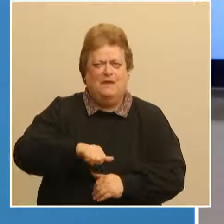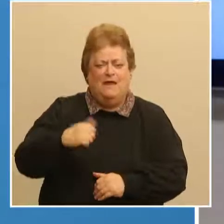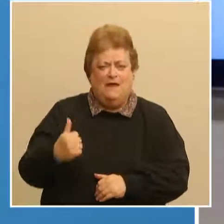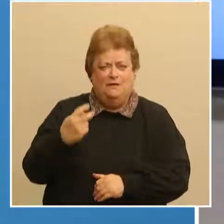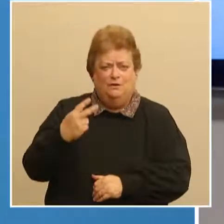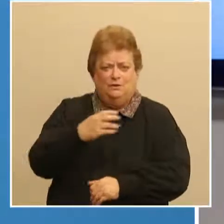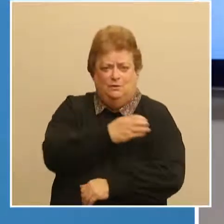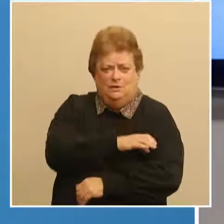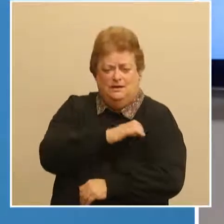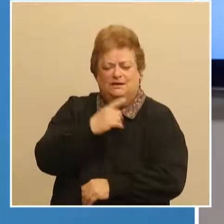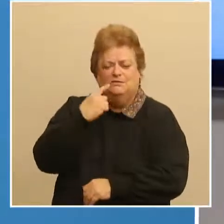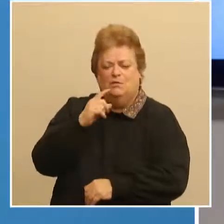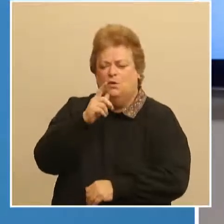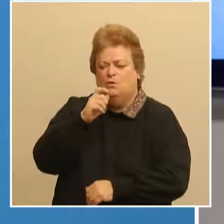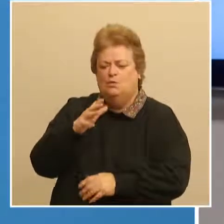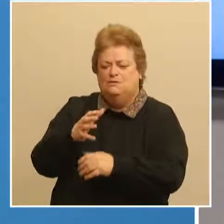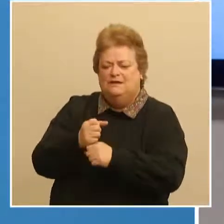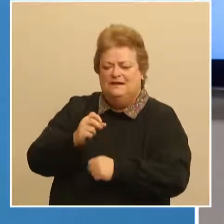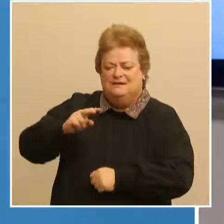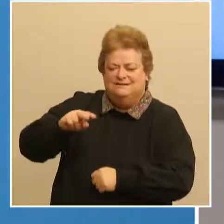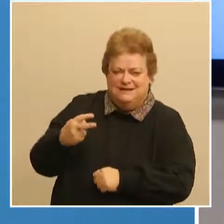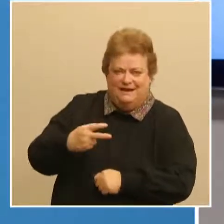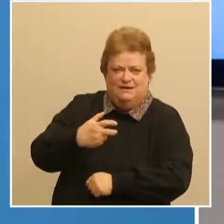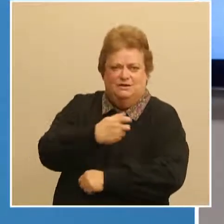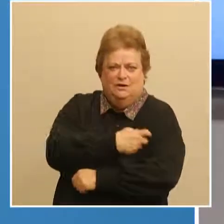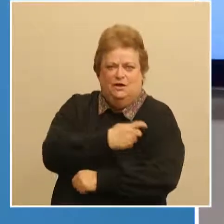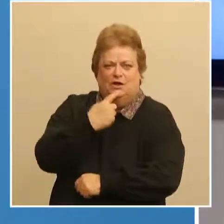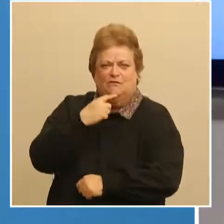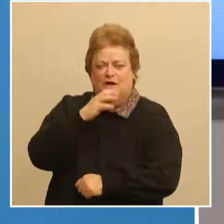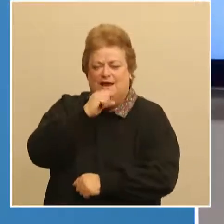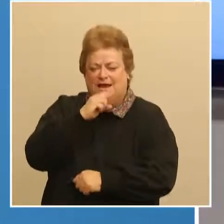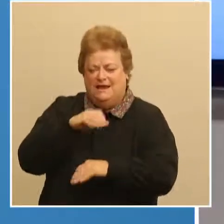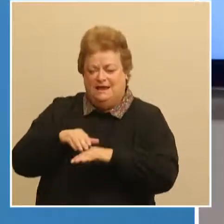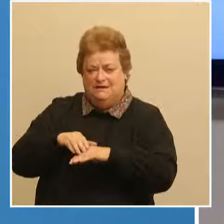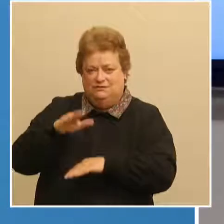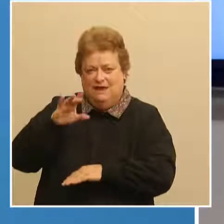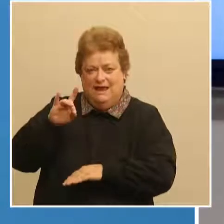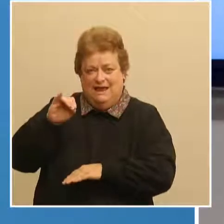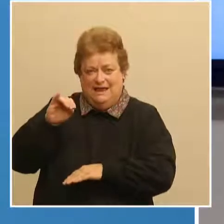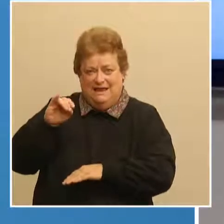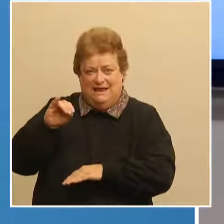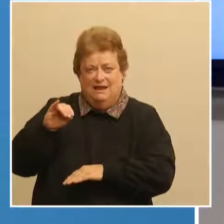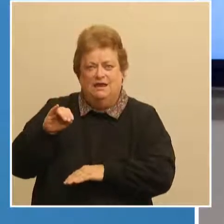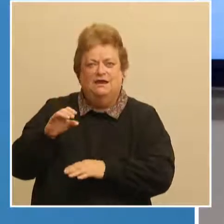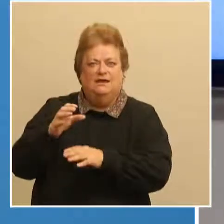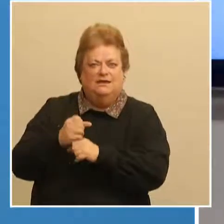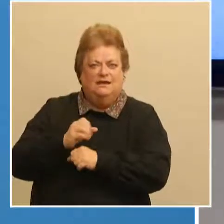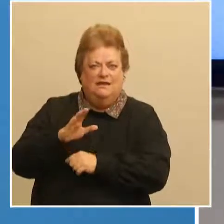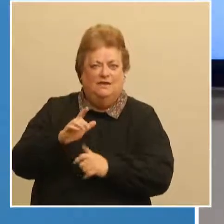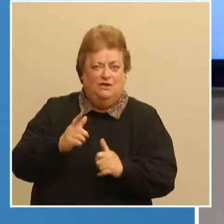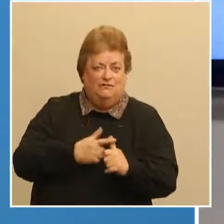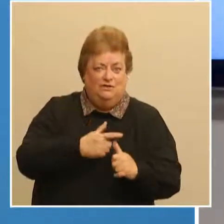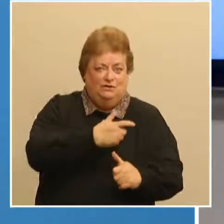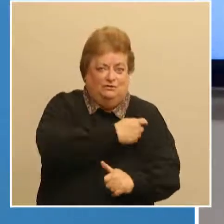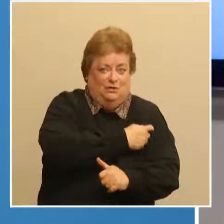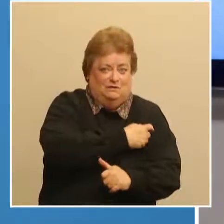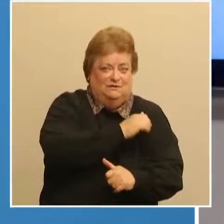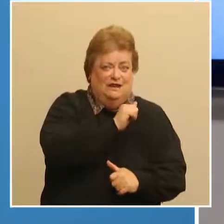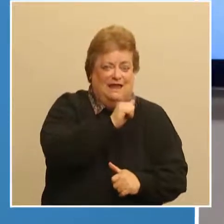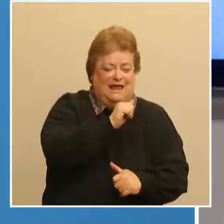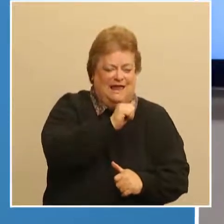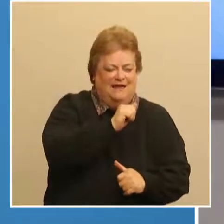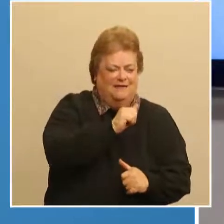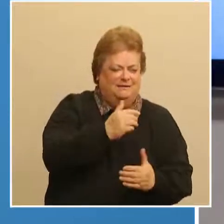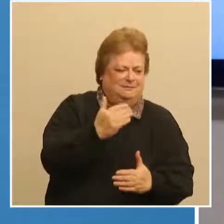second dose clinics on Thursday and Friday for people age 80 and older who received their first doses at the arena earlier